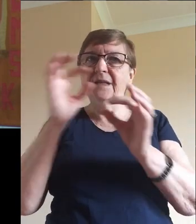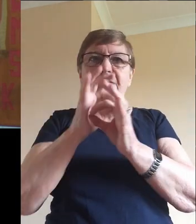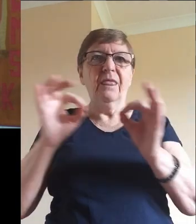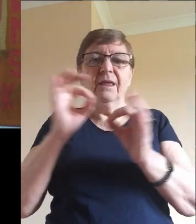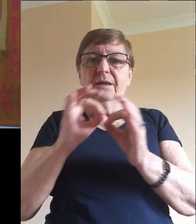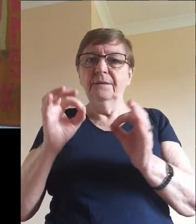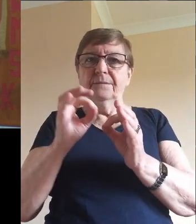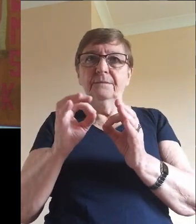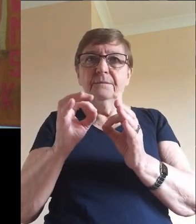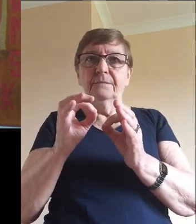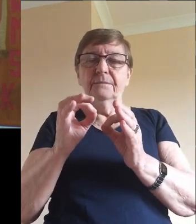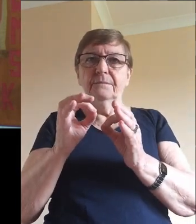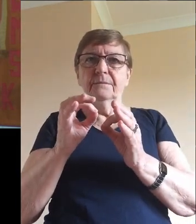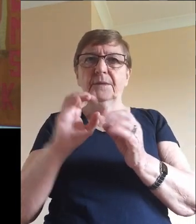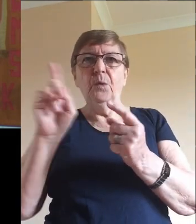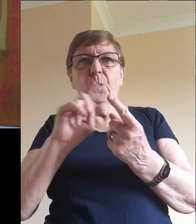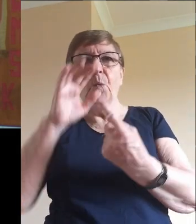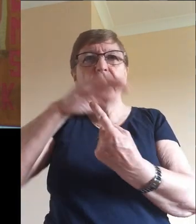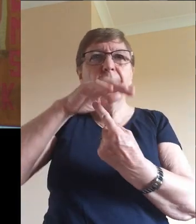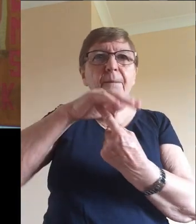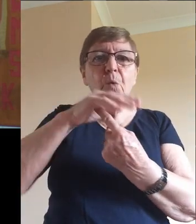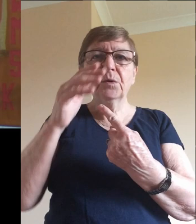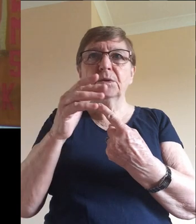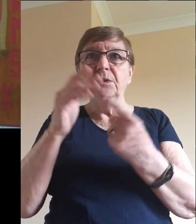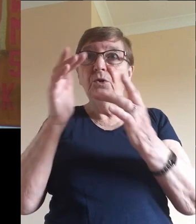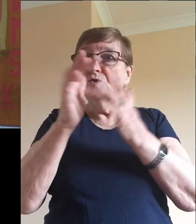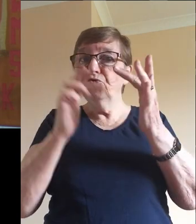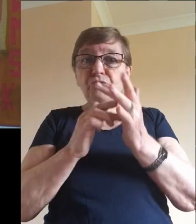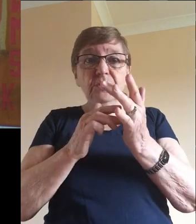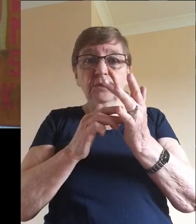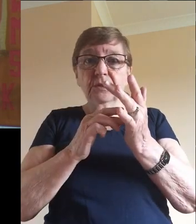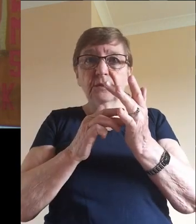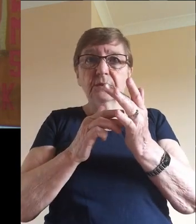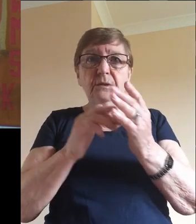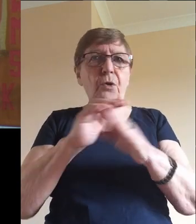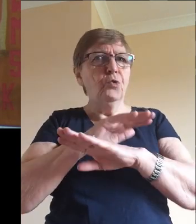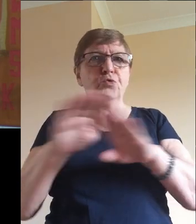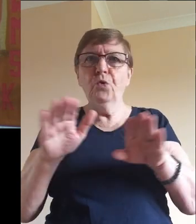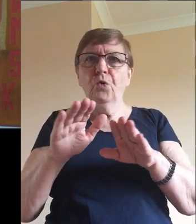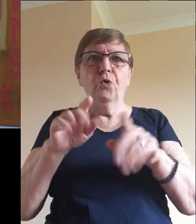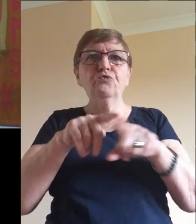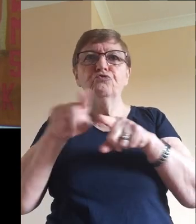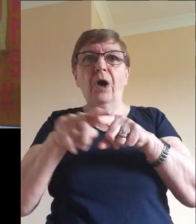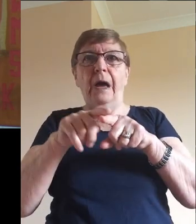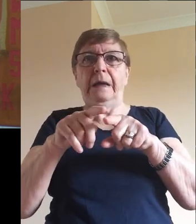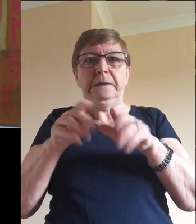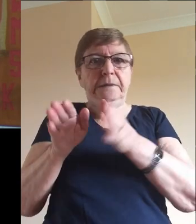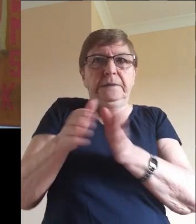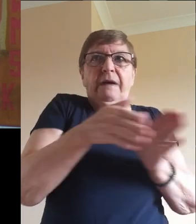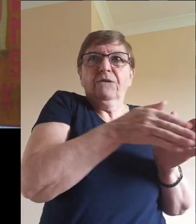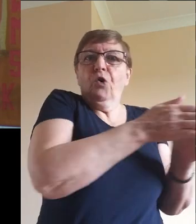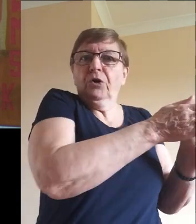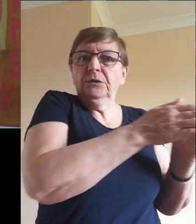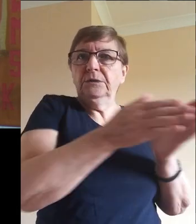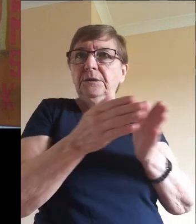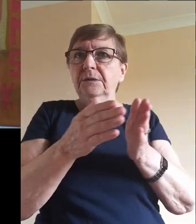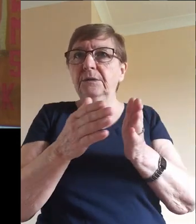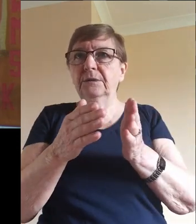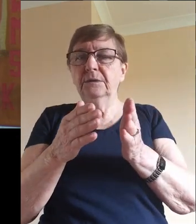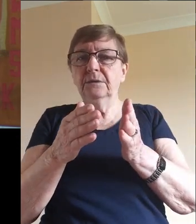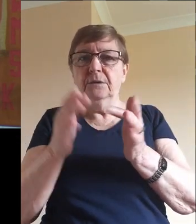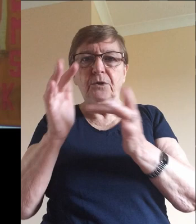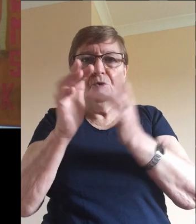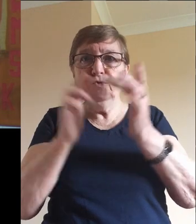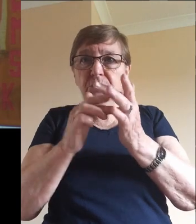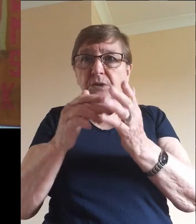Now the point really is that Jesus was not in any way going to try to avoid what was ahead of him. Even as